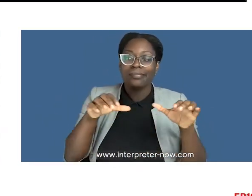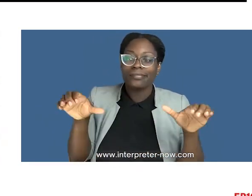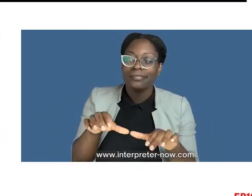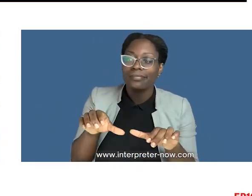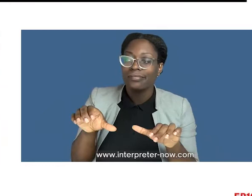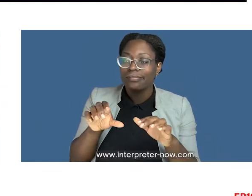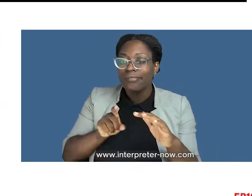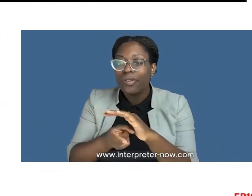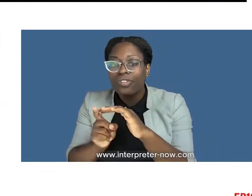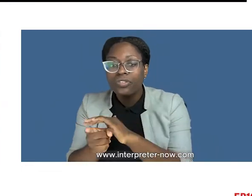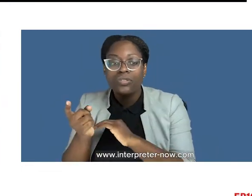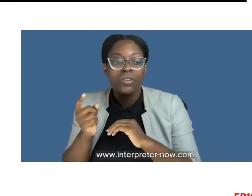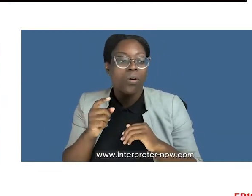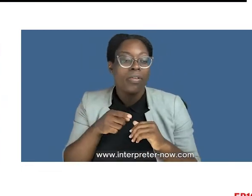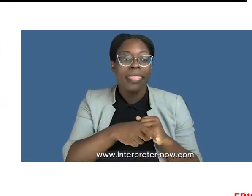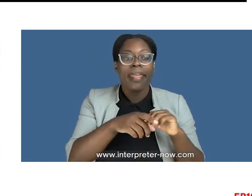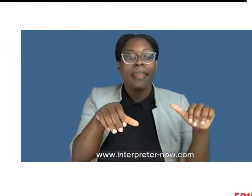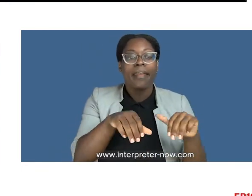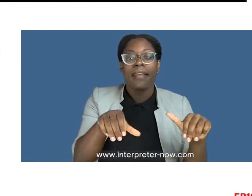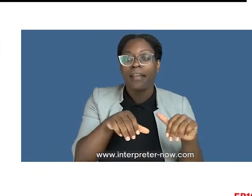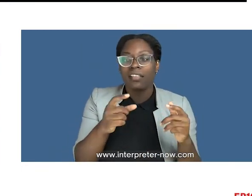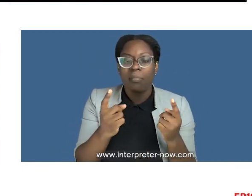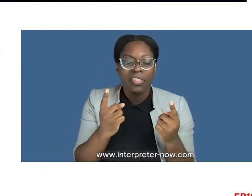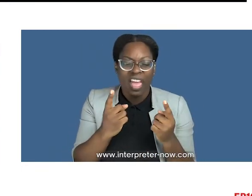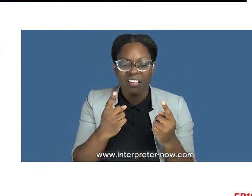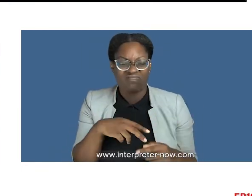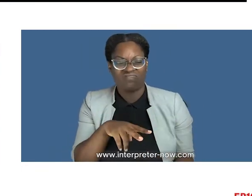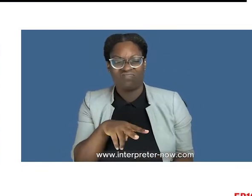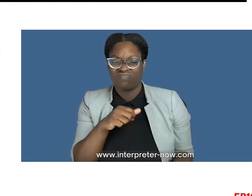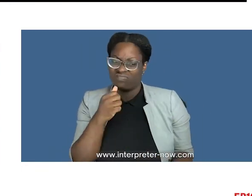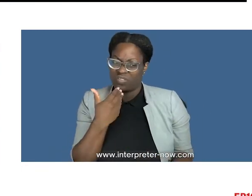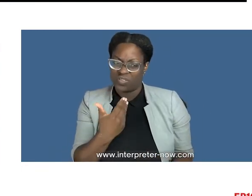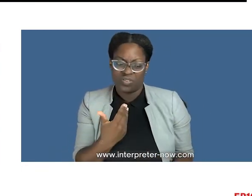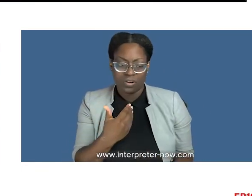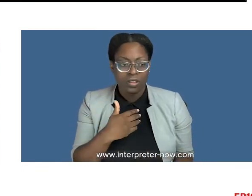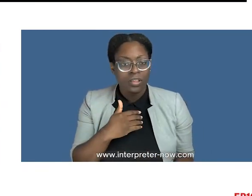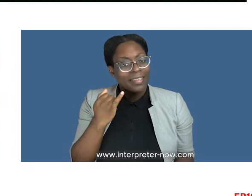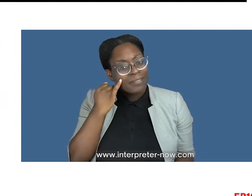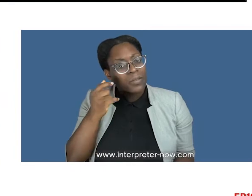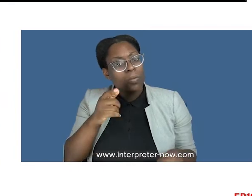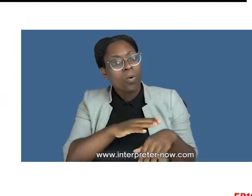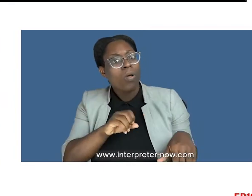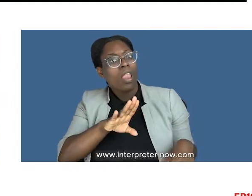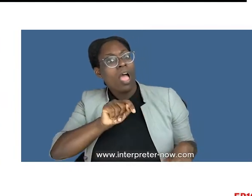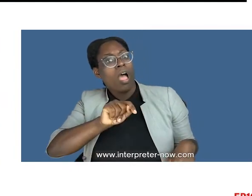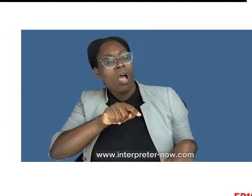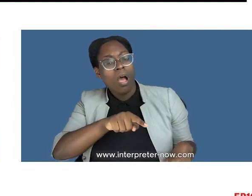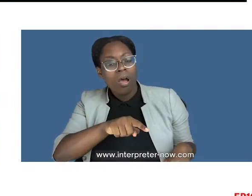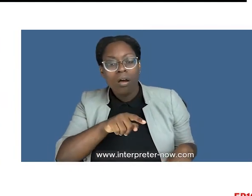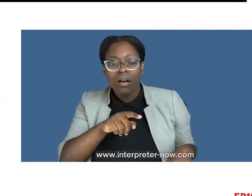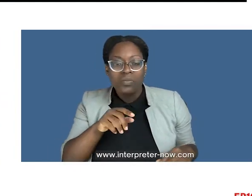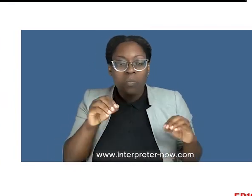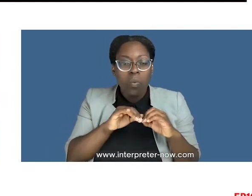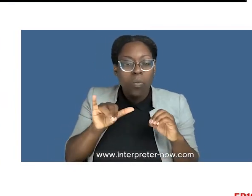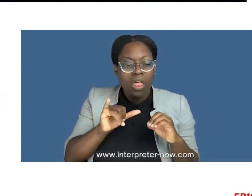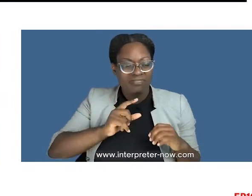for microaggression, then you might end up shaming them. And shame is one of the worst motivators for change. So we want to